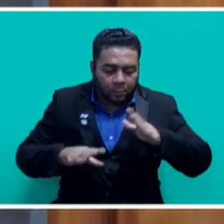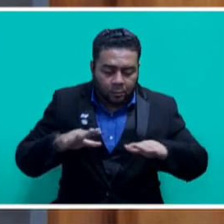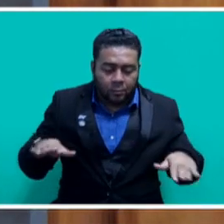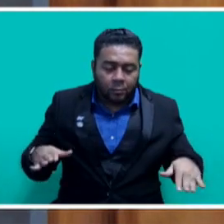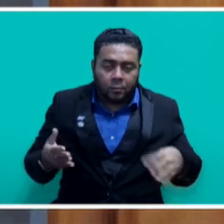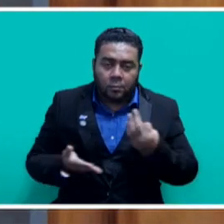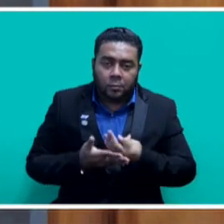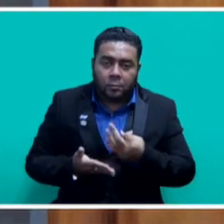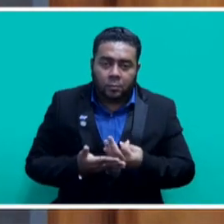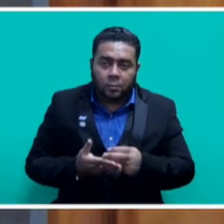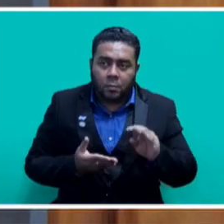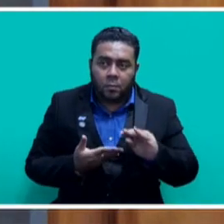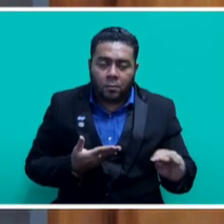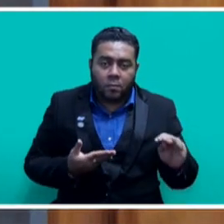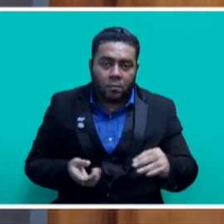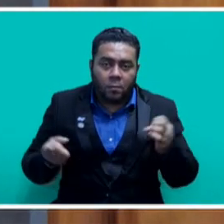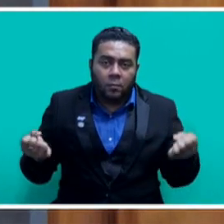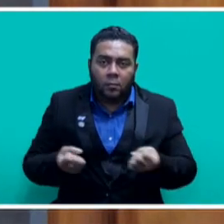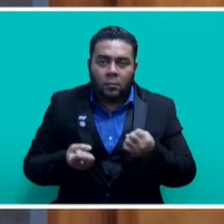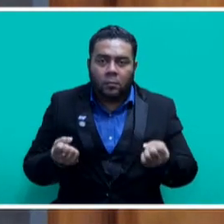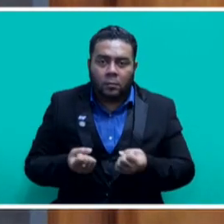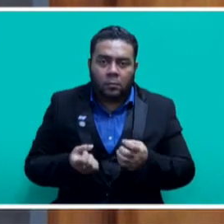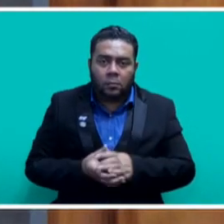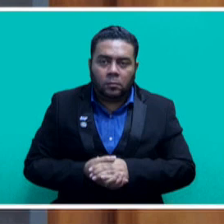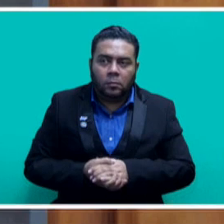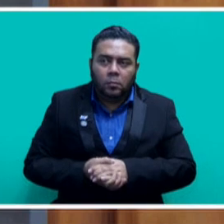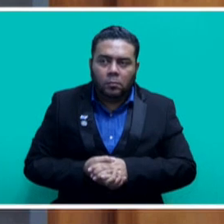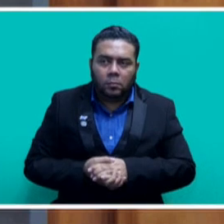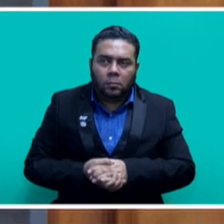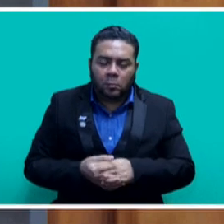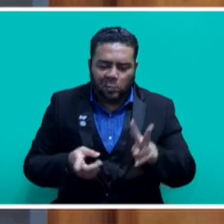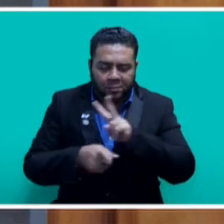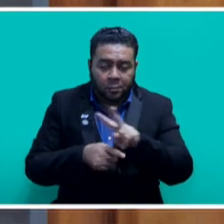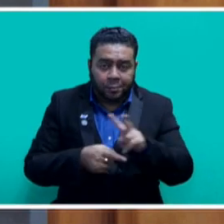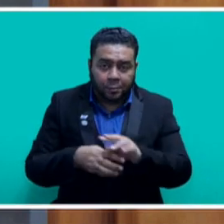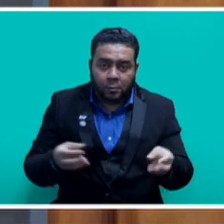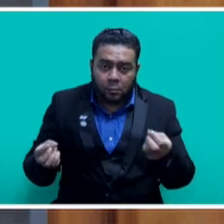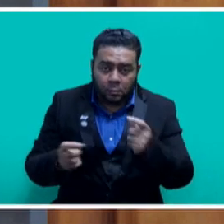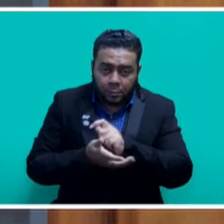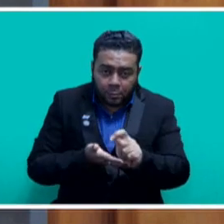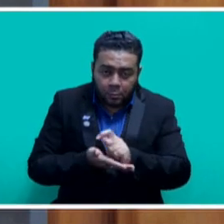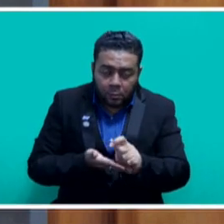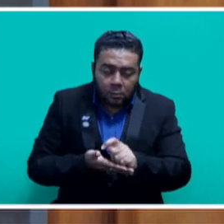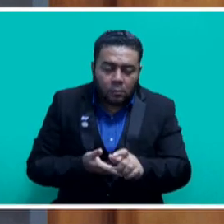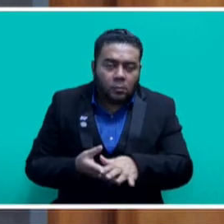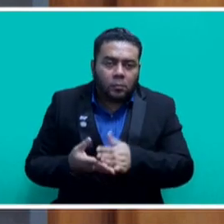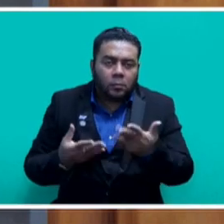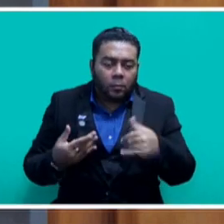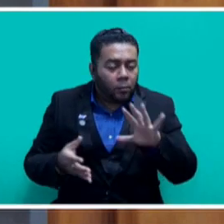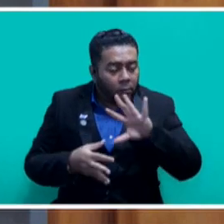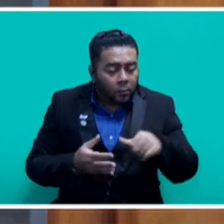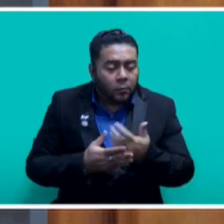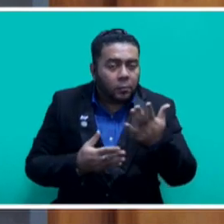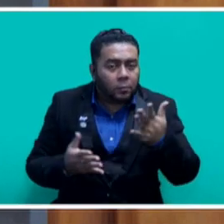literate, encourage entrepreneurship, value transparency, and its relevancy to everyday life